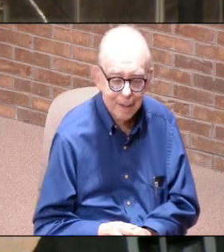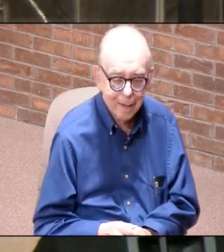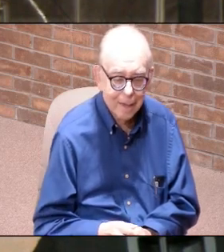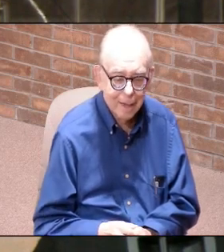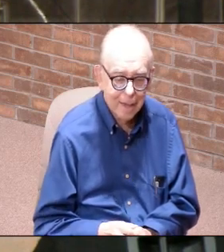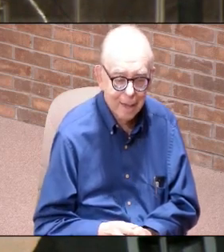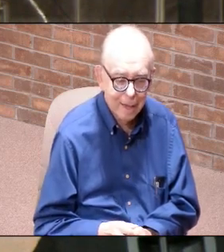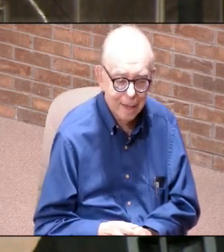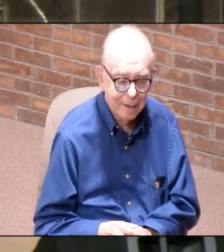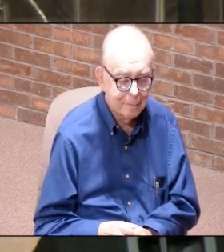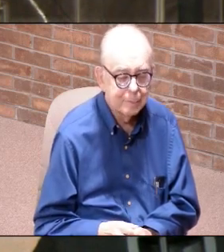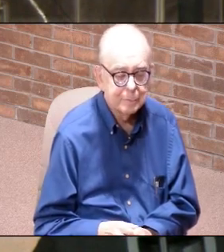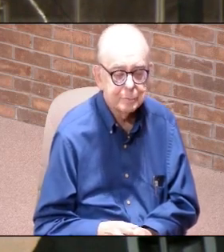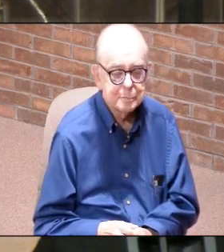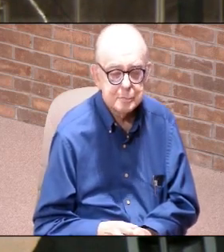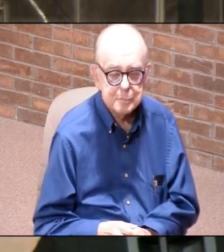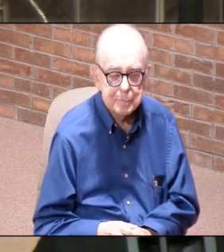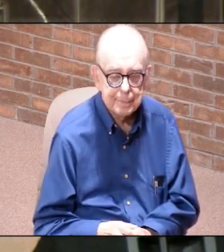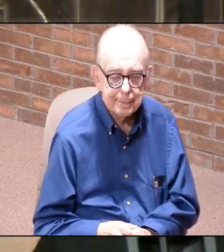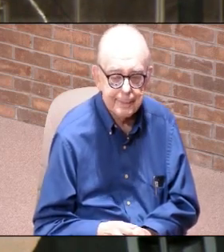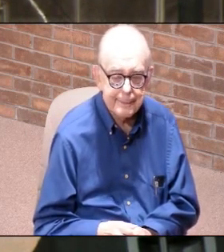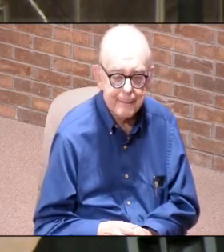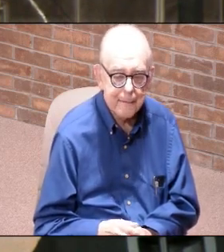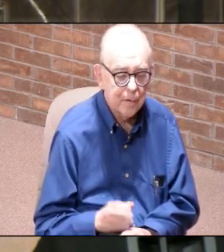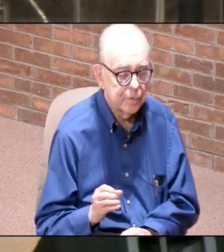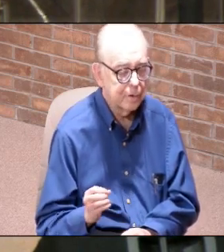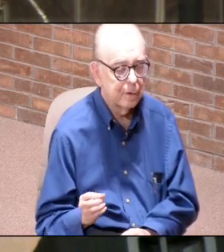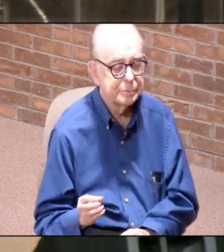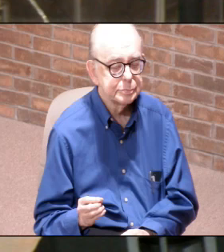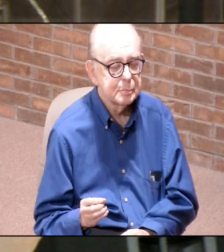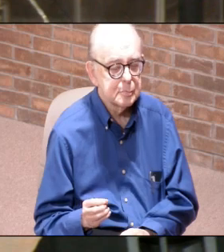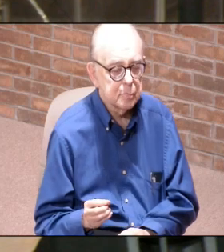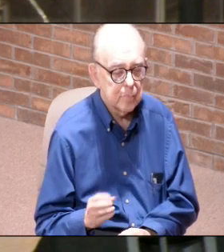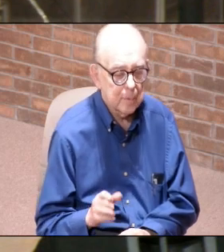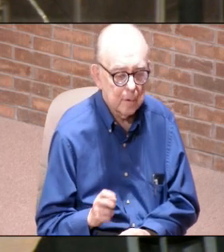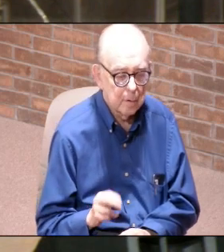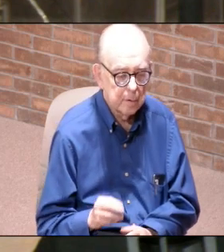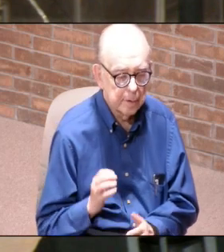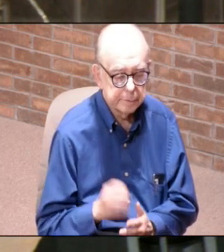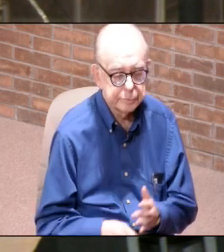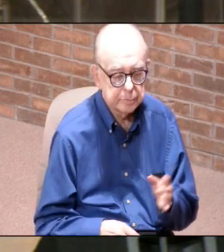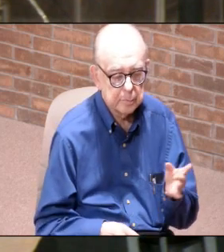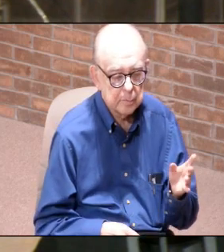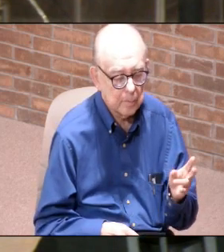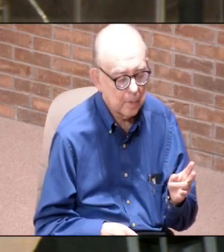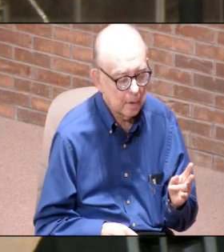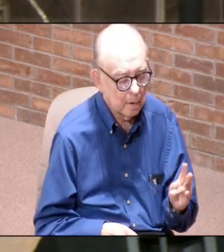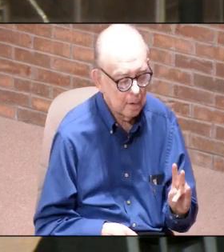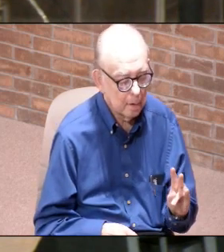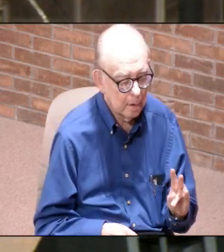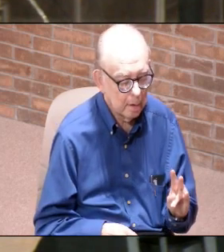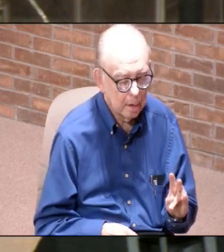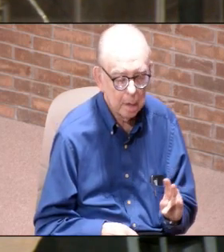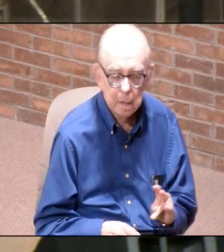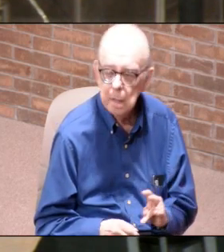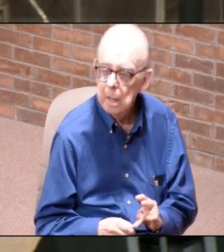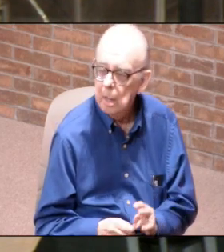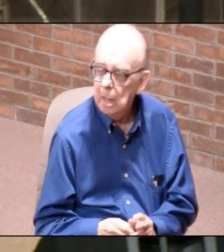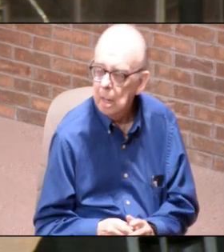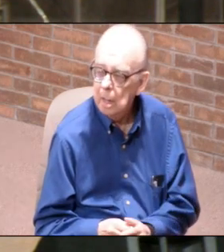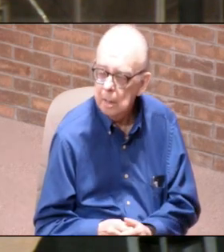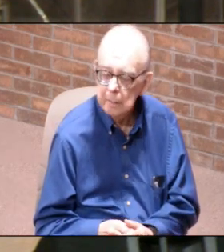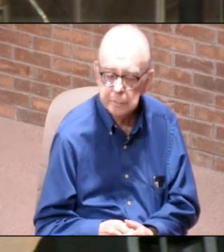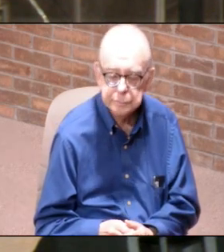I didn't say it, someone else did. So, in John chapter 17, and I didn't put this one up there,